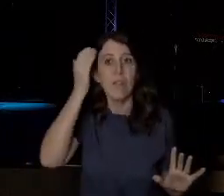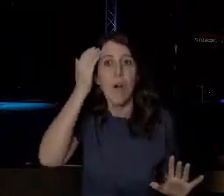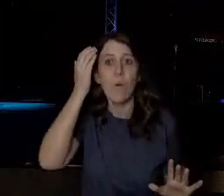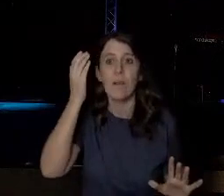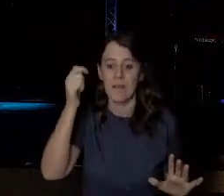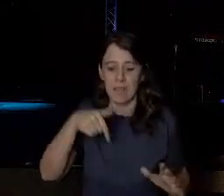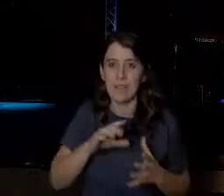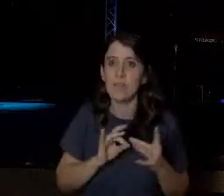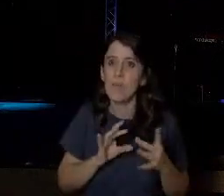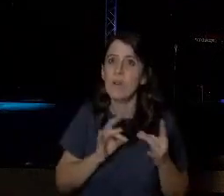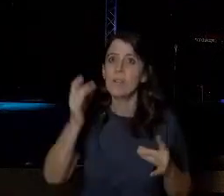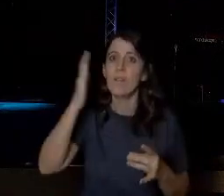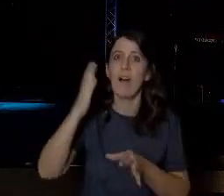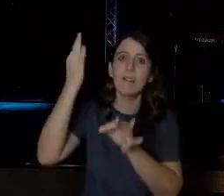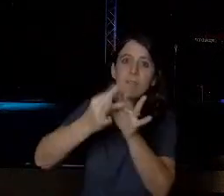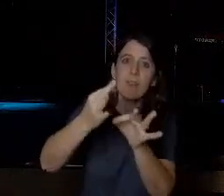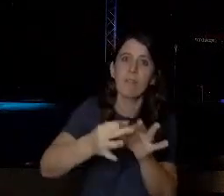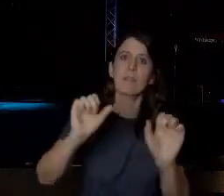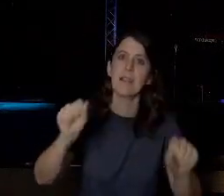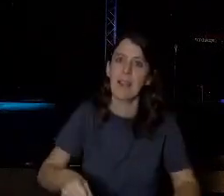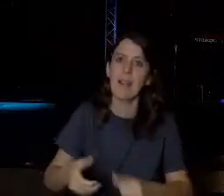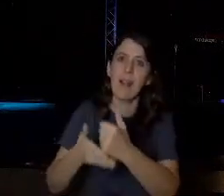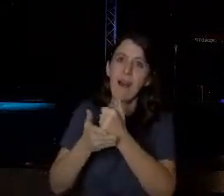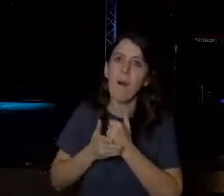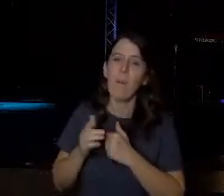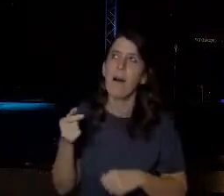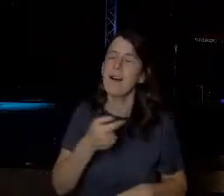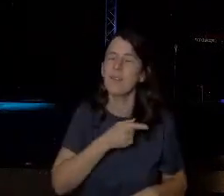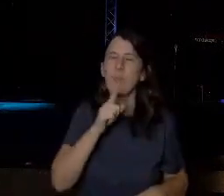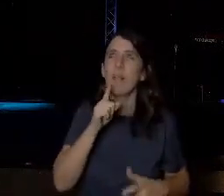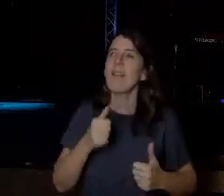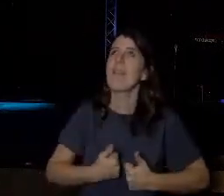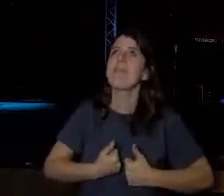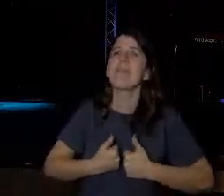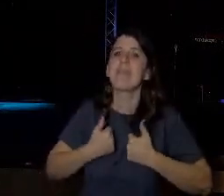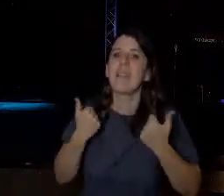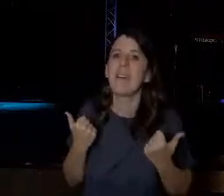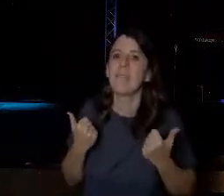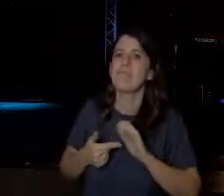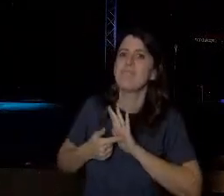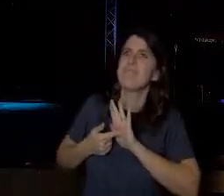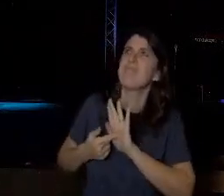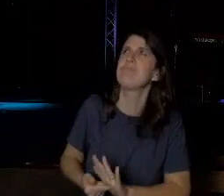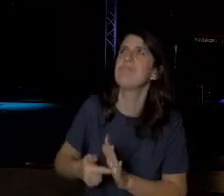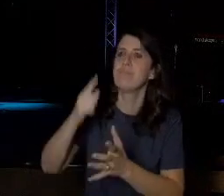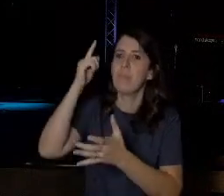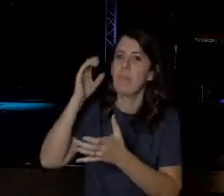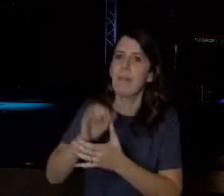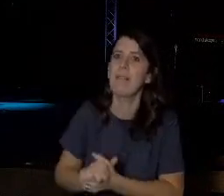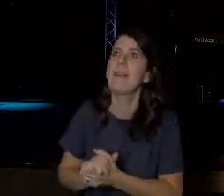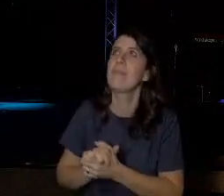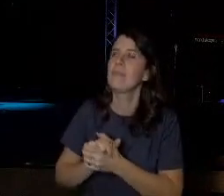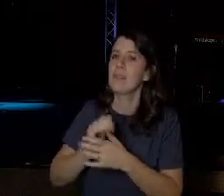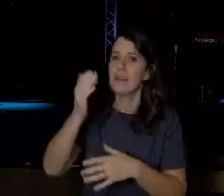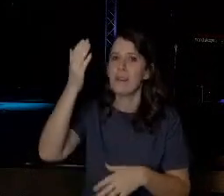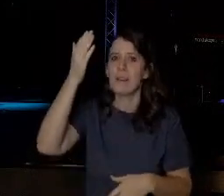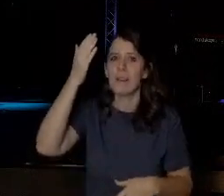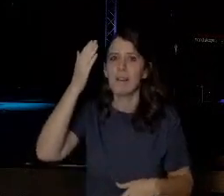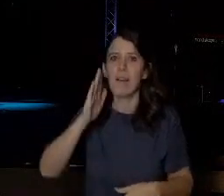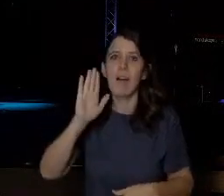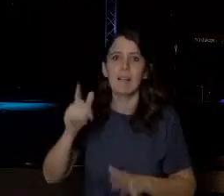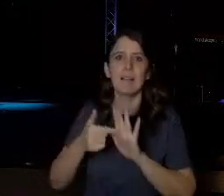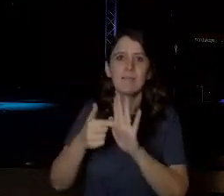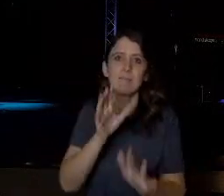knowing these stories of God's faithfulness can help us to really live like God is who he says he is, and he will do what he says he